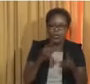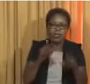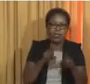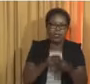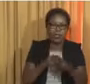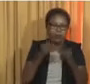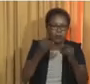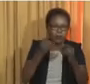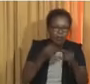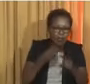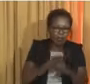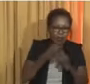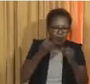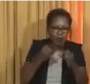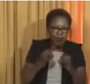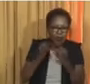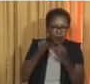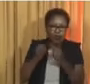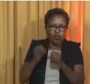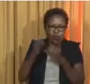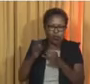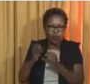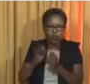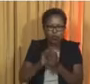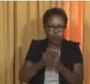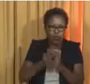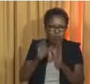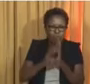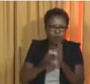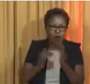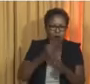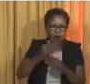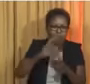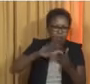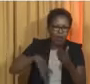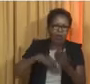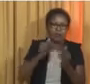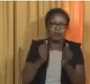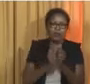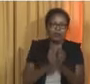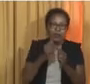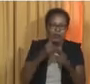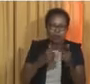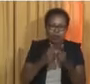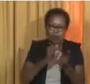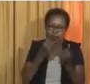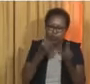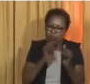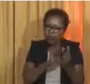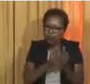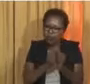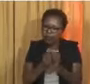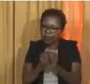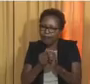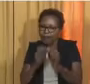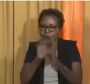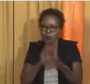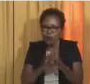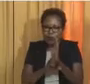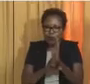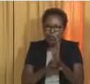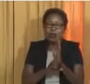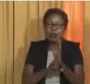have been made over time, over the last 10 years, to amend the Constitution. The Court of Appeal, in my